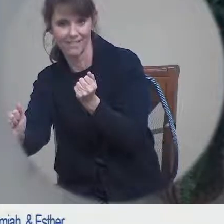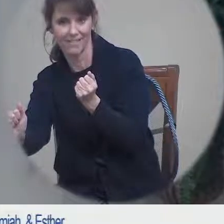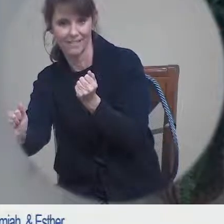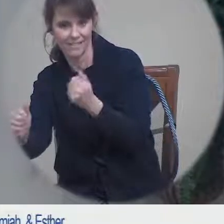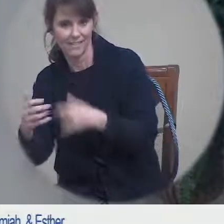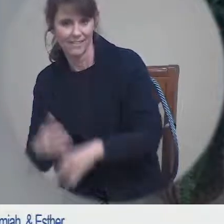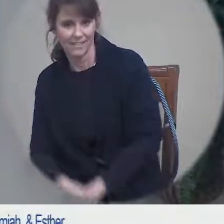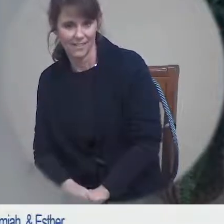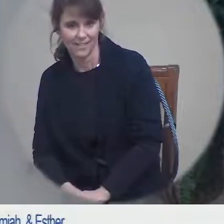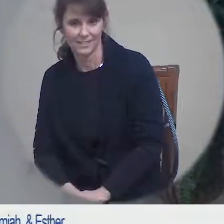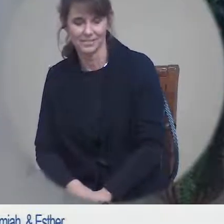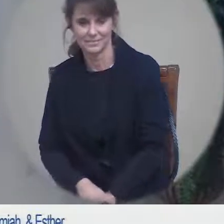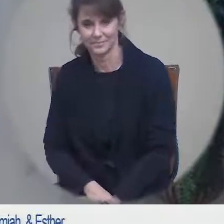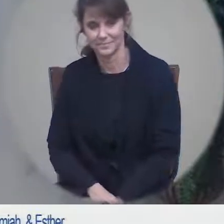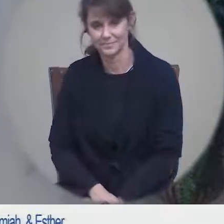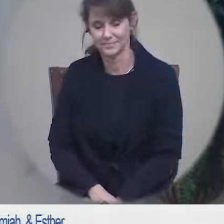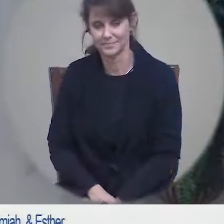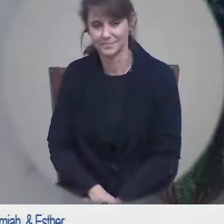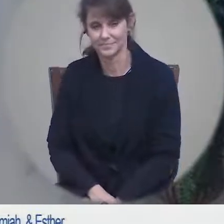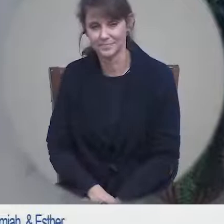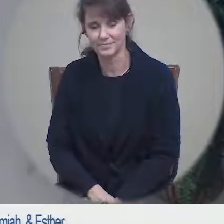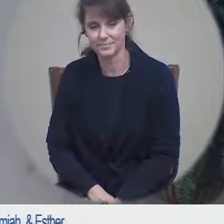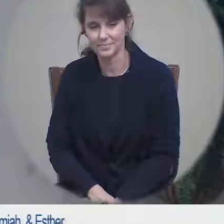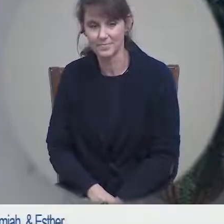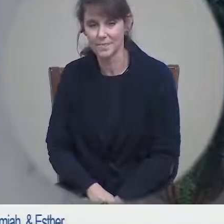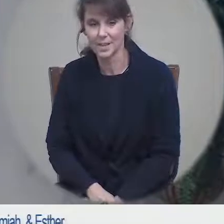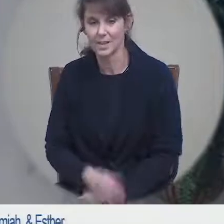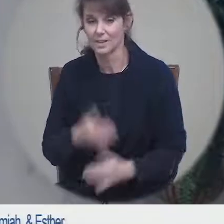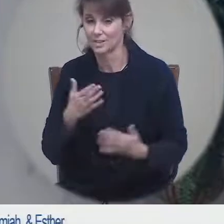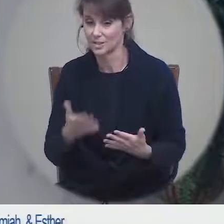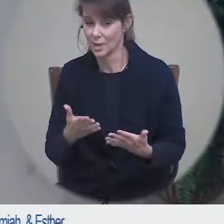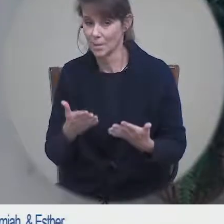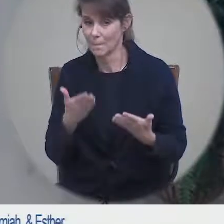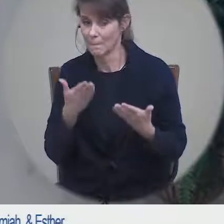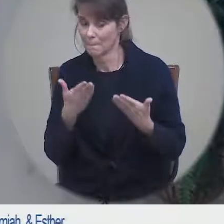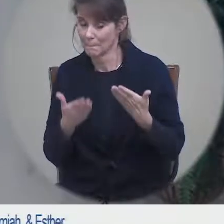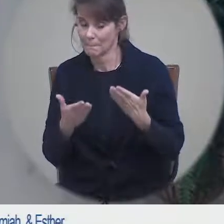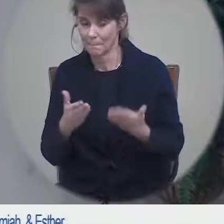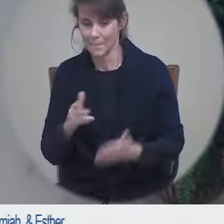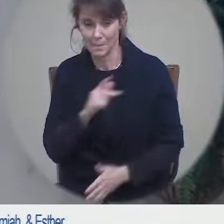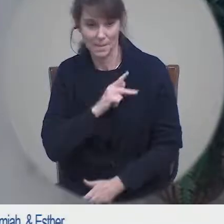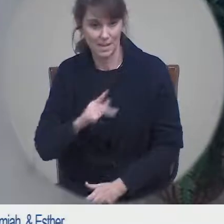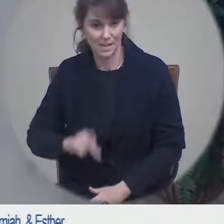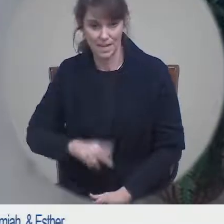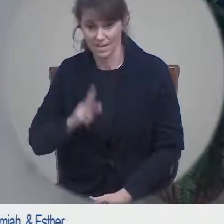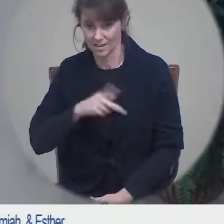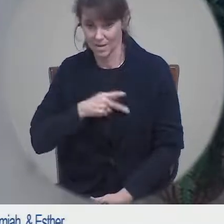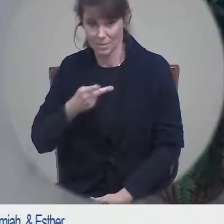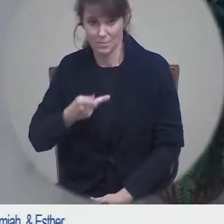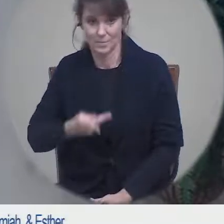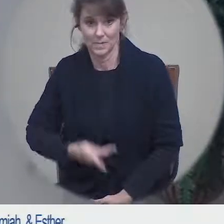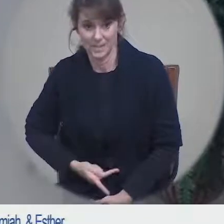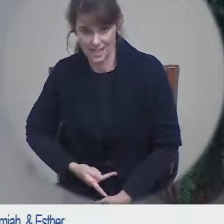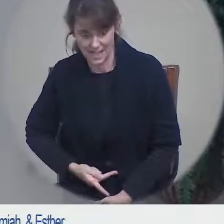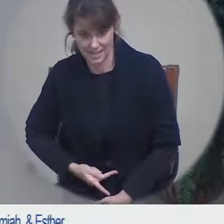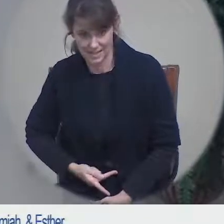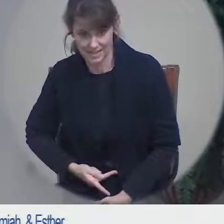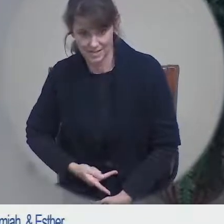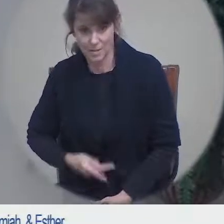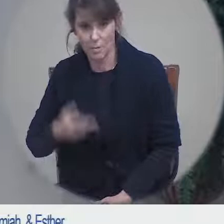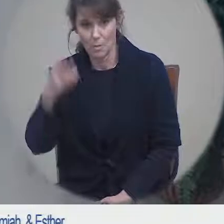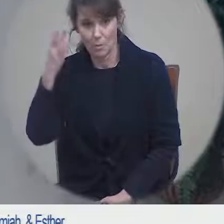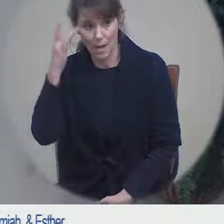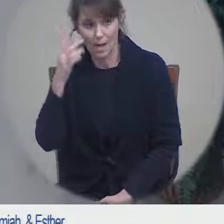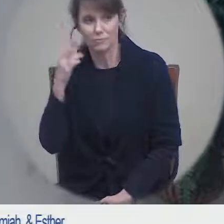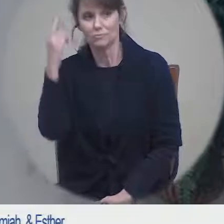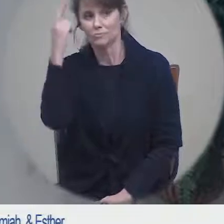not his only reason for being so upset now is because he only learns that Esther is a Jew now, or if in fact